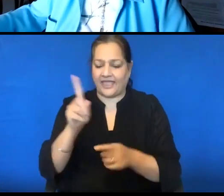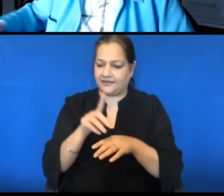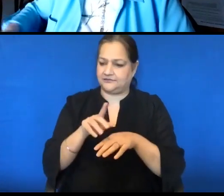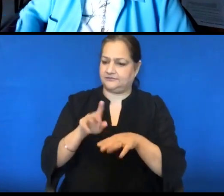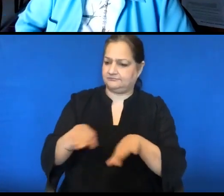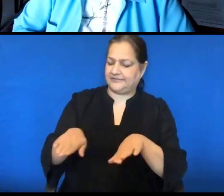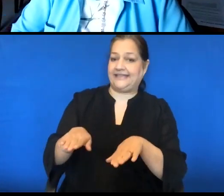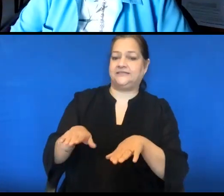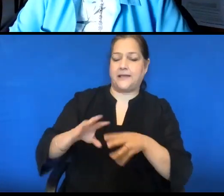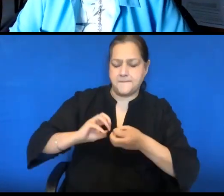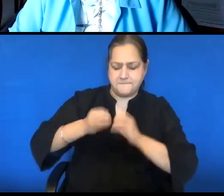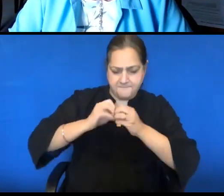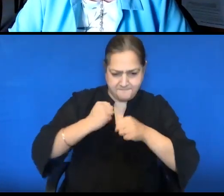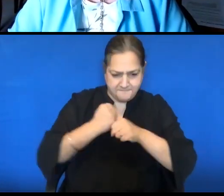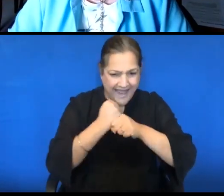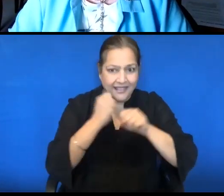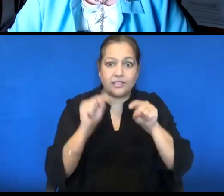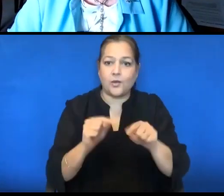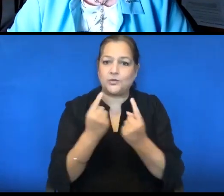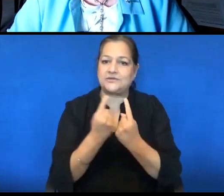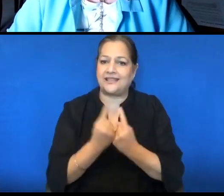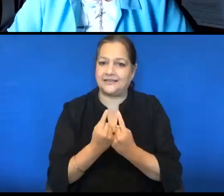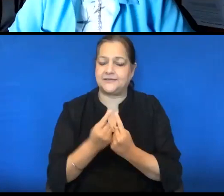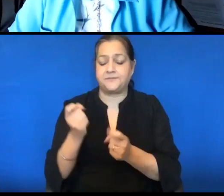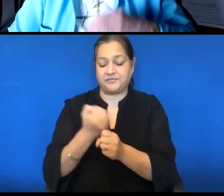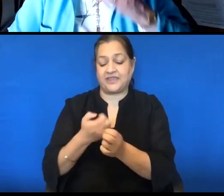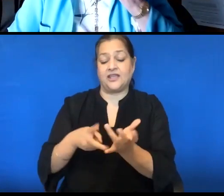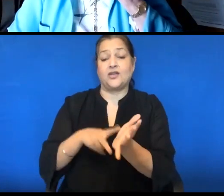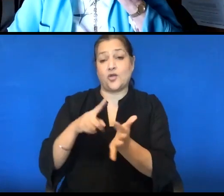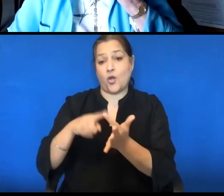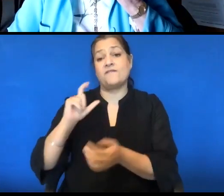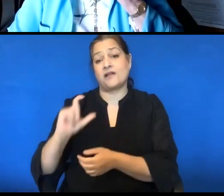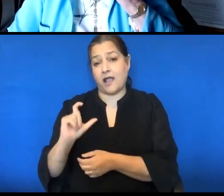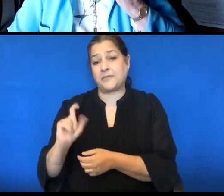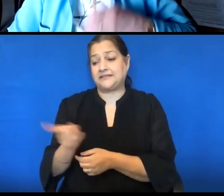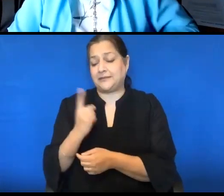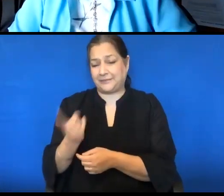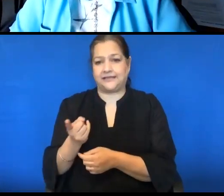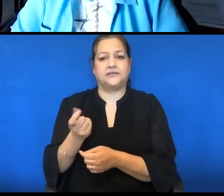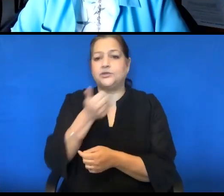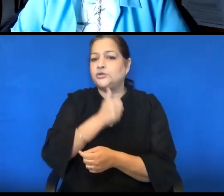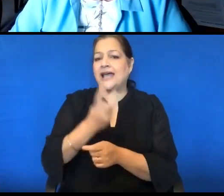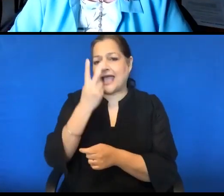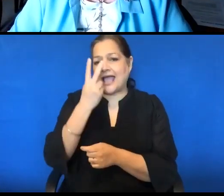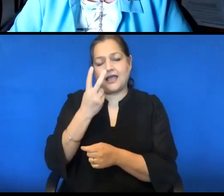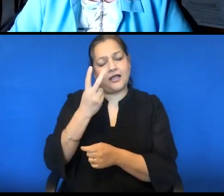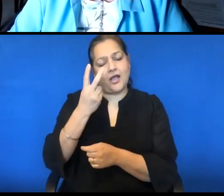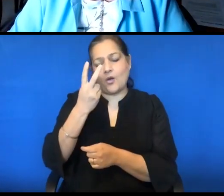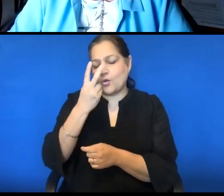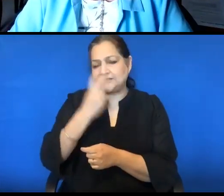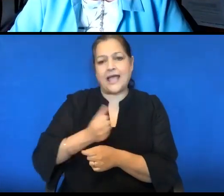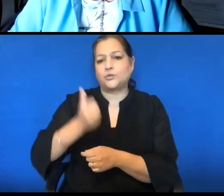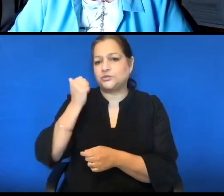outdated view of how to teach, which Gove and Cummings really pushed, particularly when Gove was in charge of the Department for Education. And it's entirely